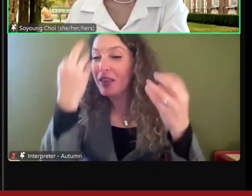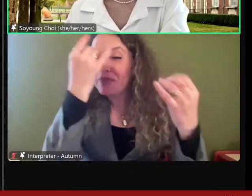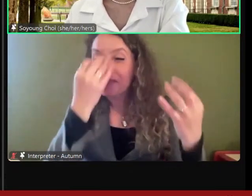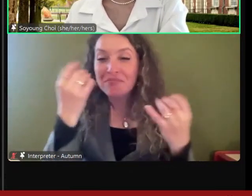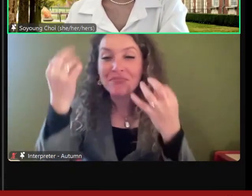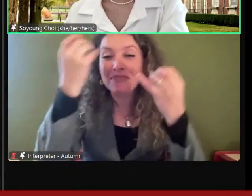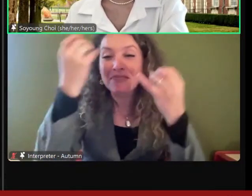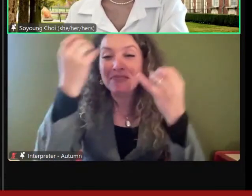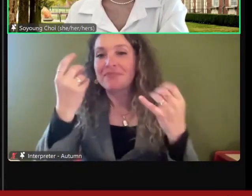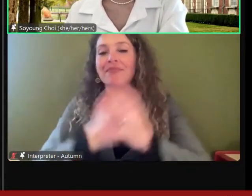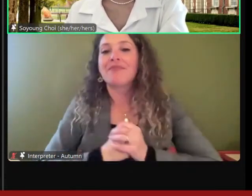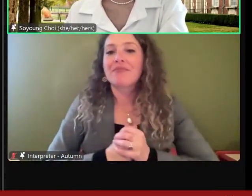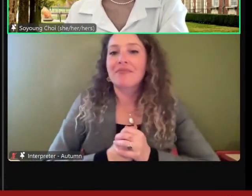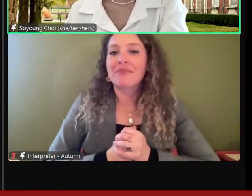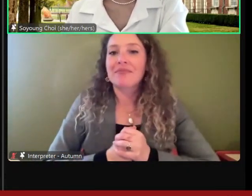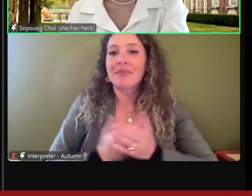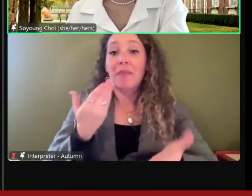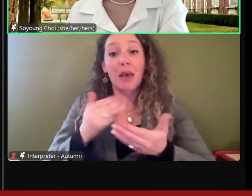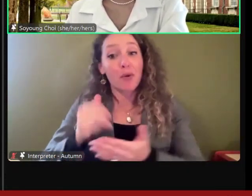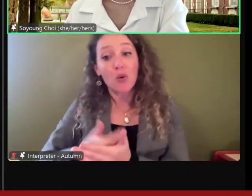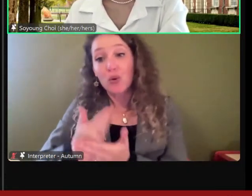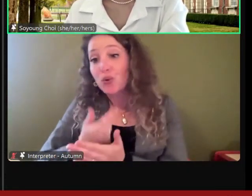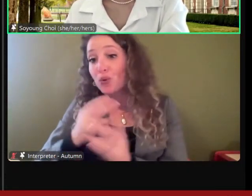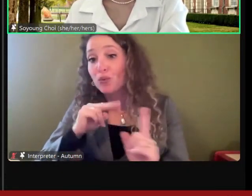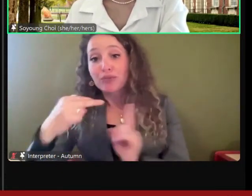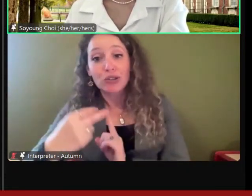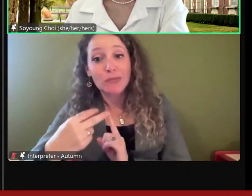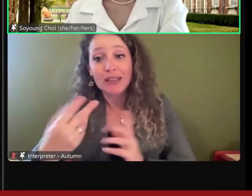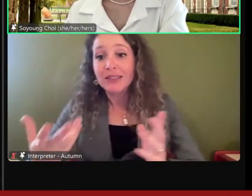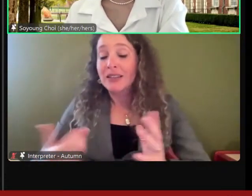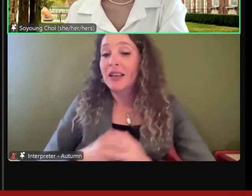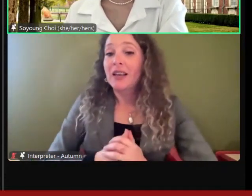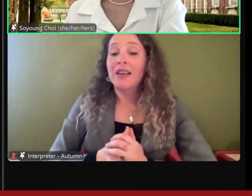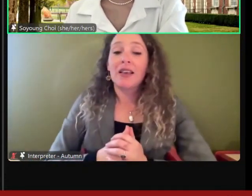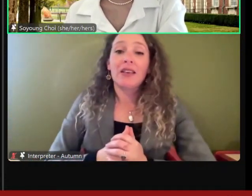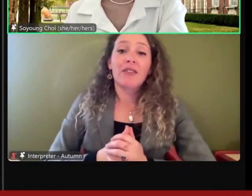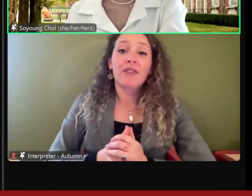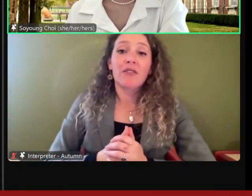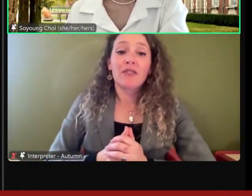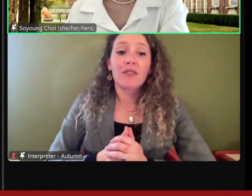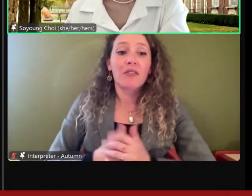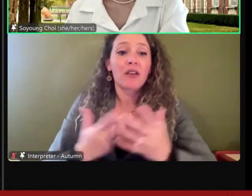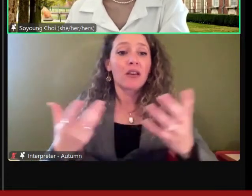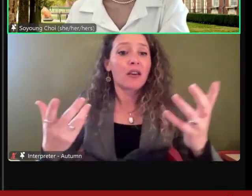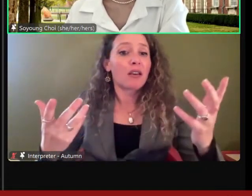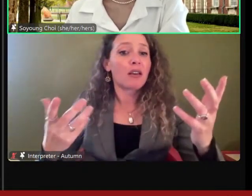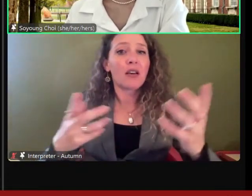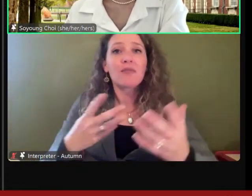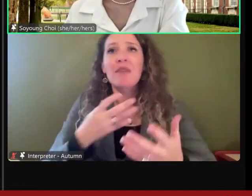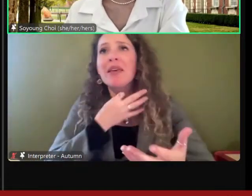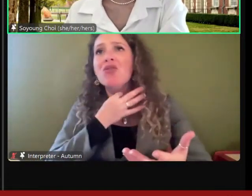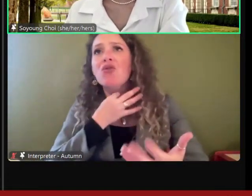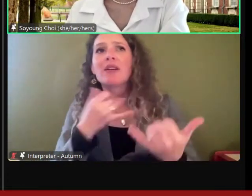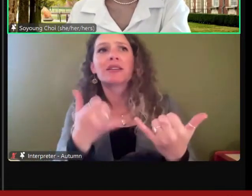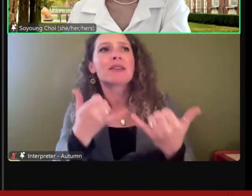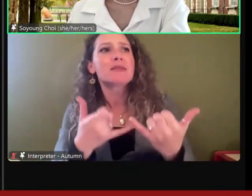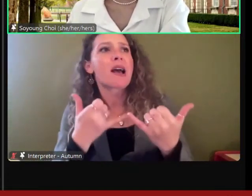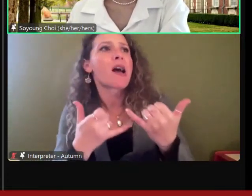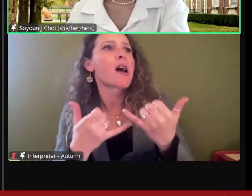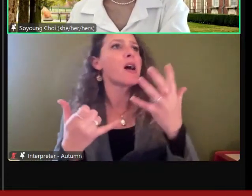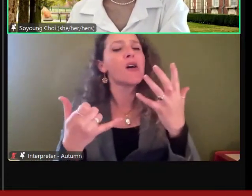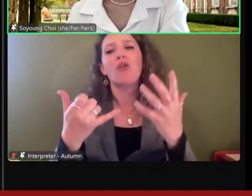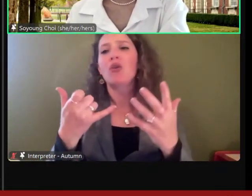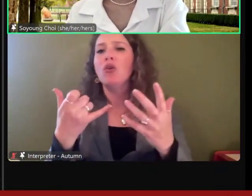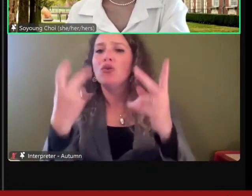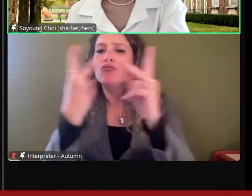on, perhaps a new perspective, a question to explore, or even a small change